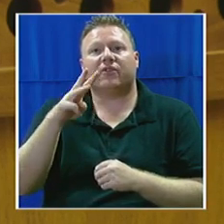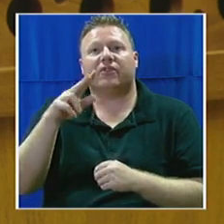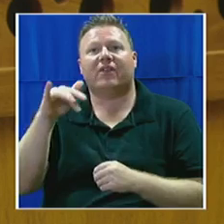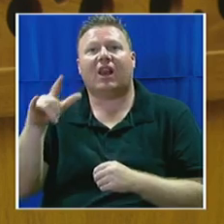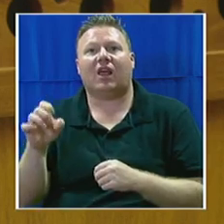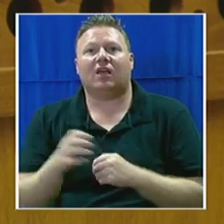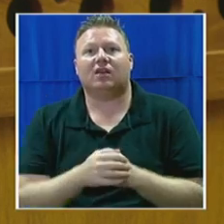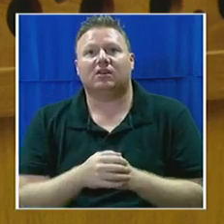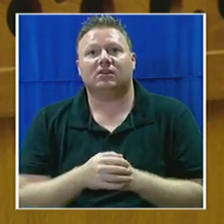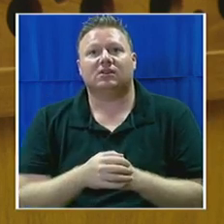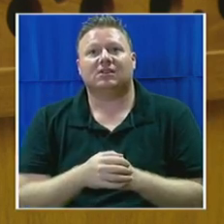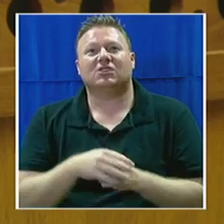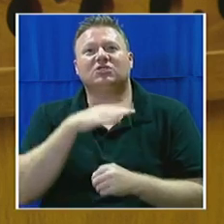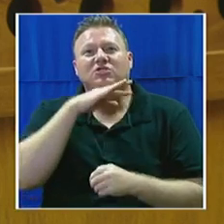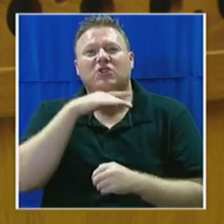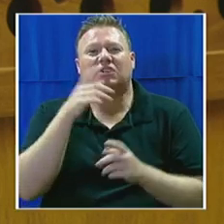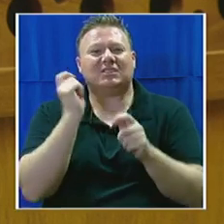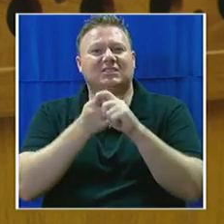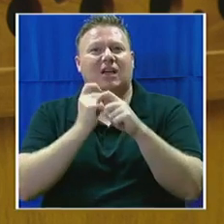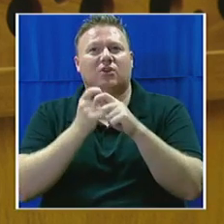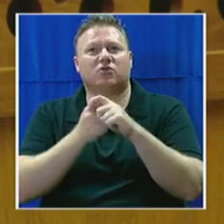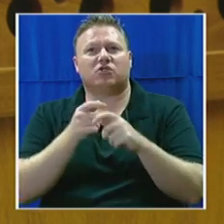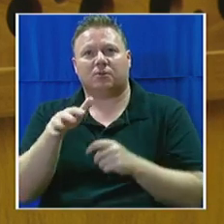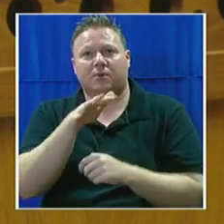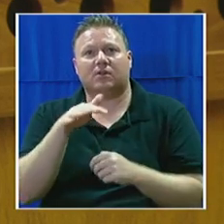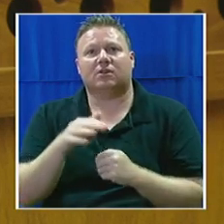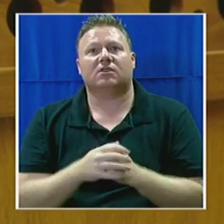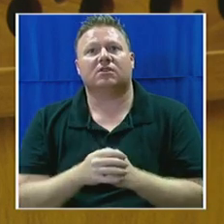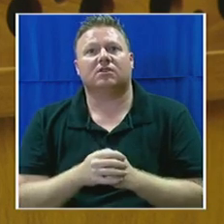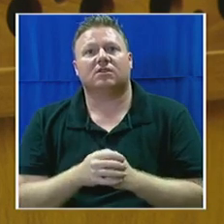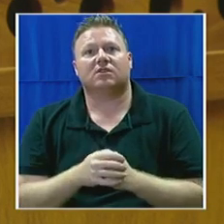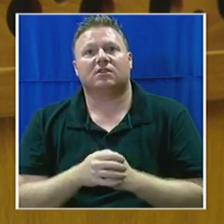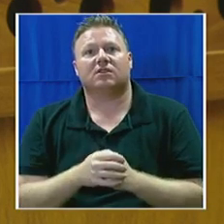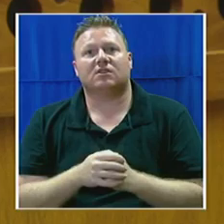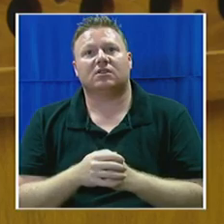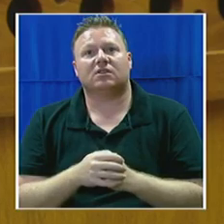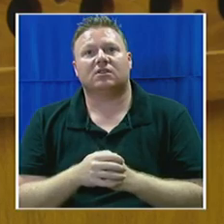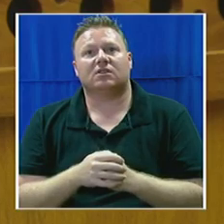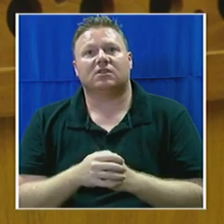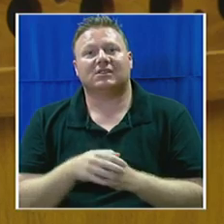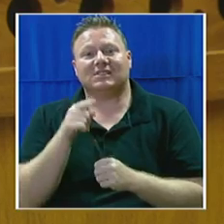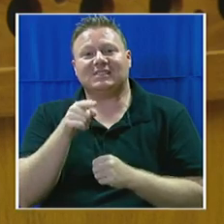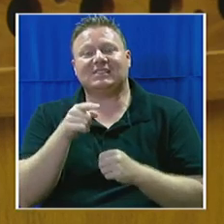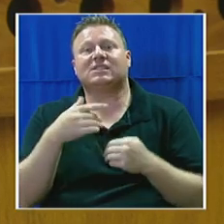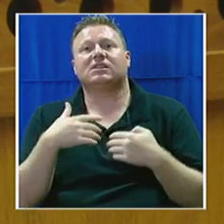Outreachville is the dirtiest township as we speak, which initially has